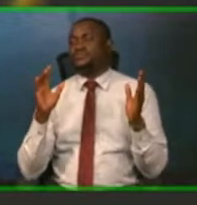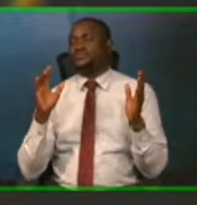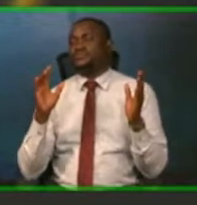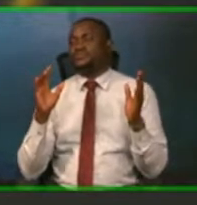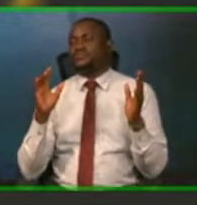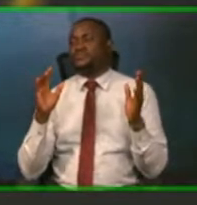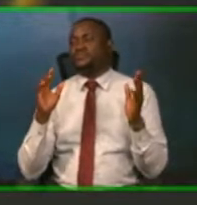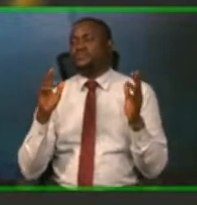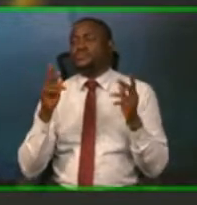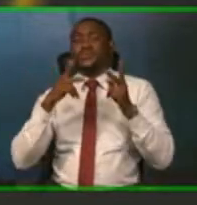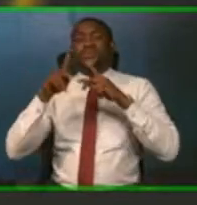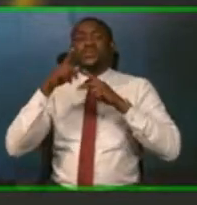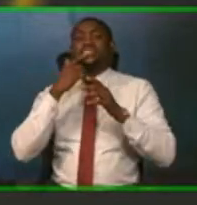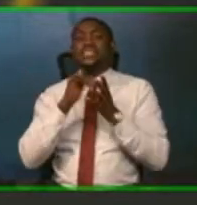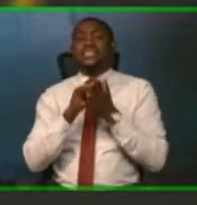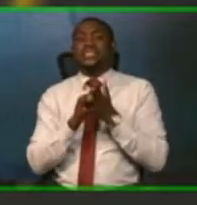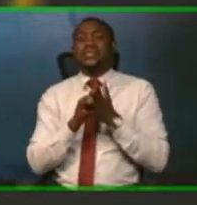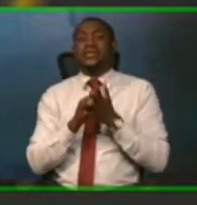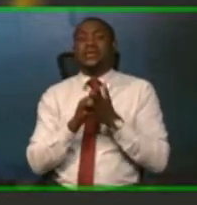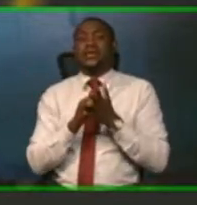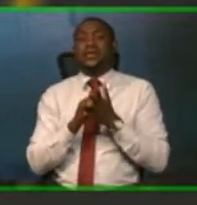The prophet said, I will reveal,